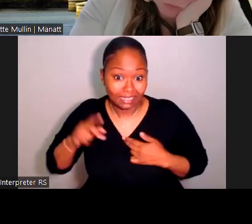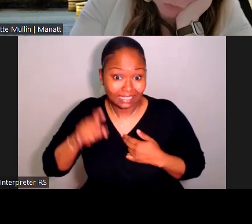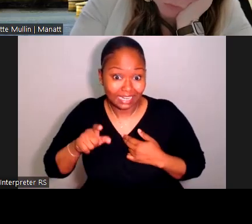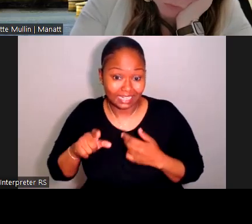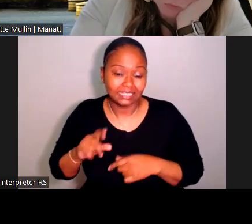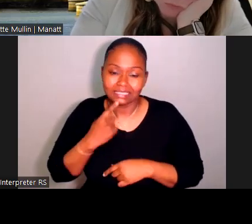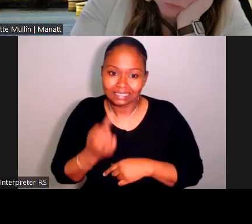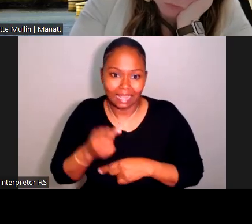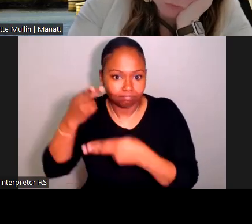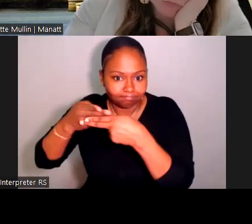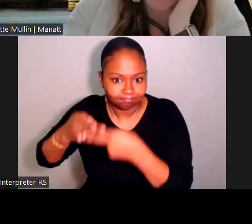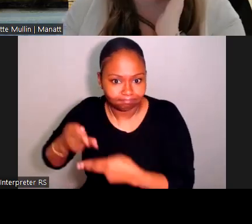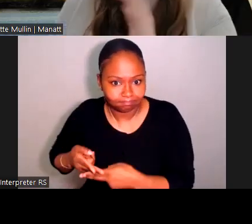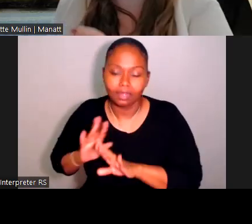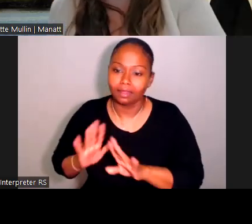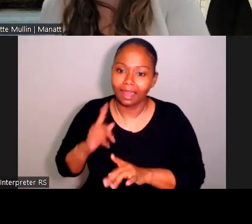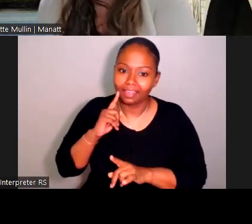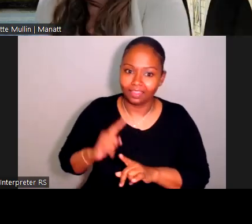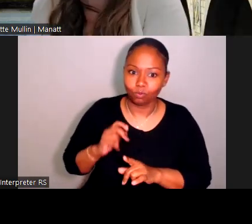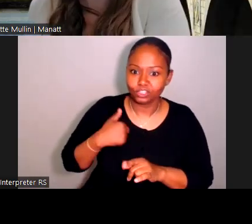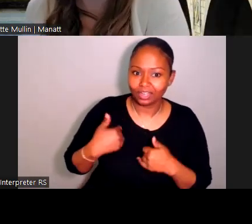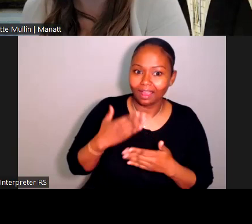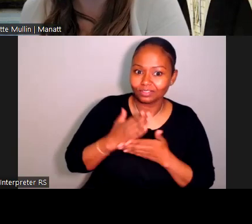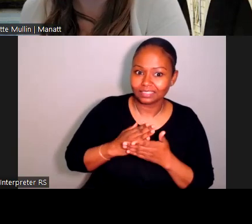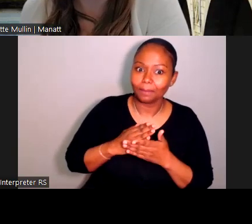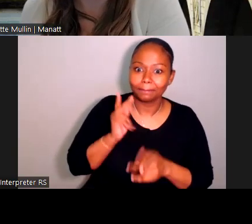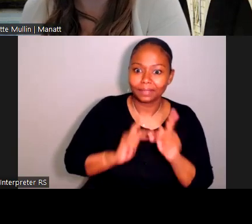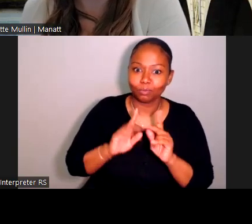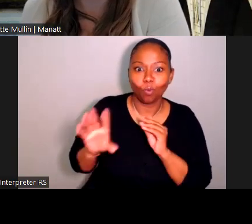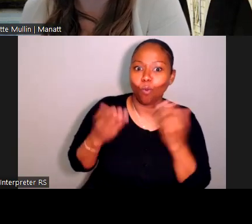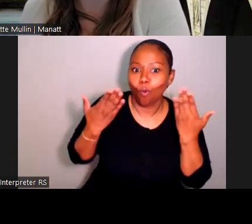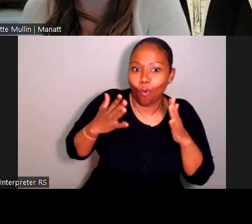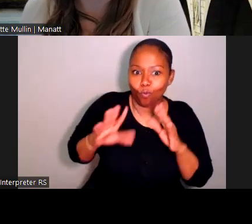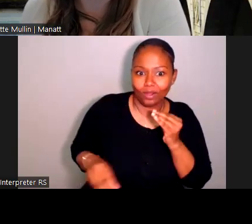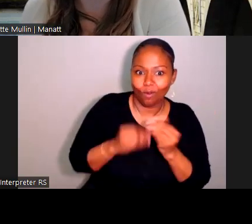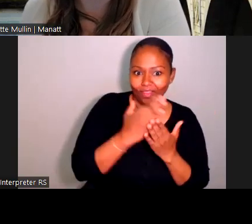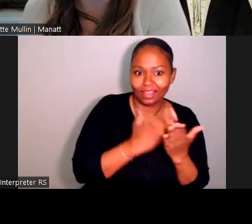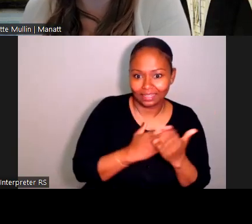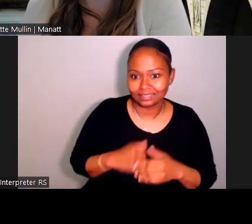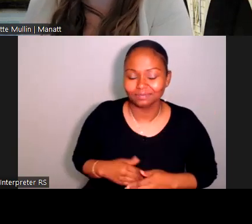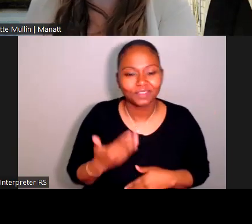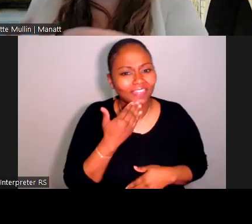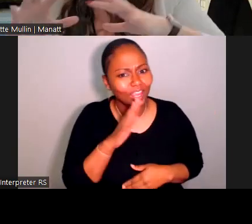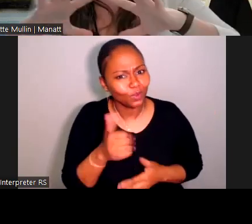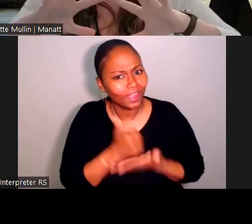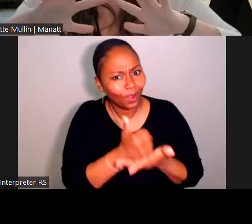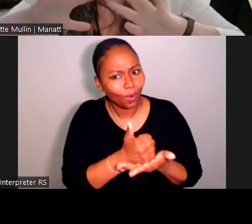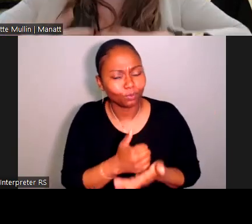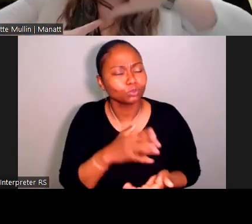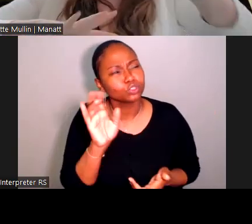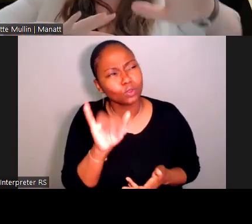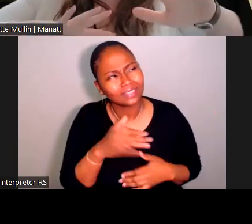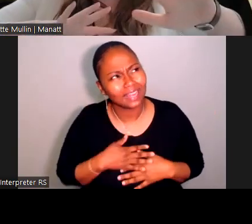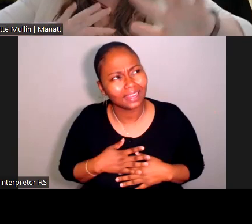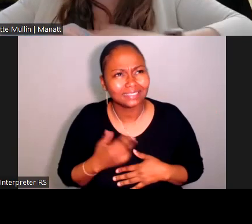some visitors they don't need to designate. Thank you. Thank you, that's helpful. So that might look like saying